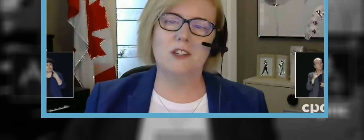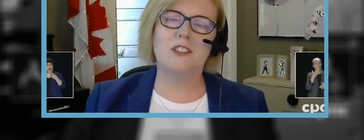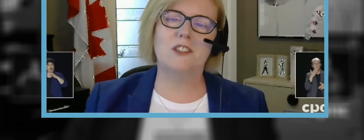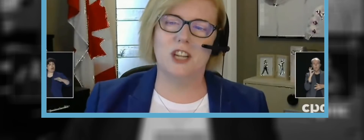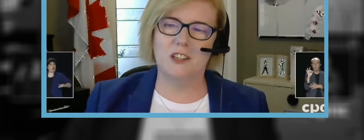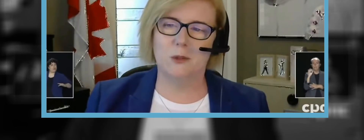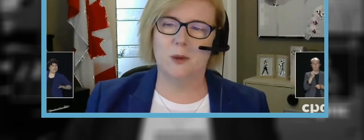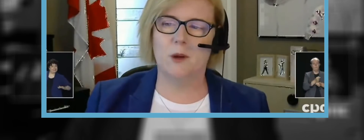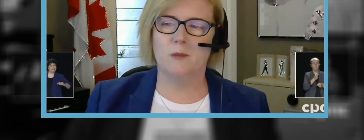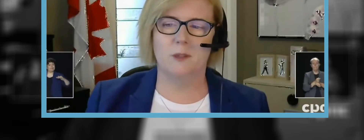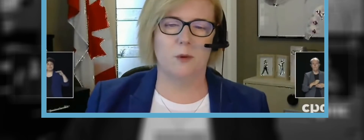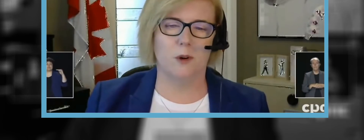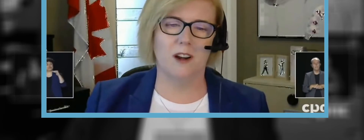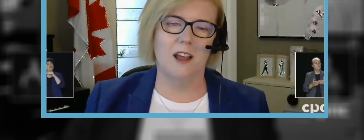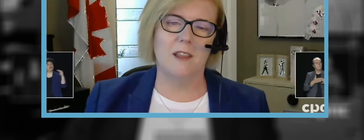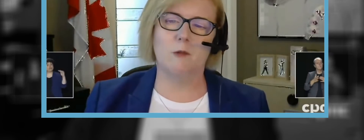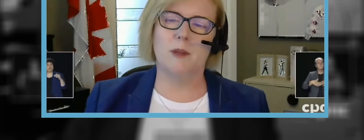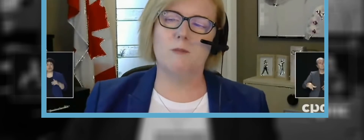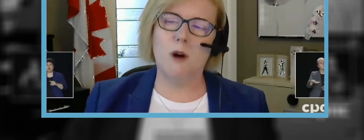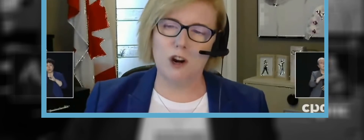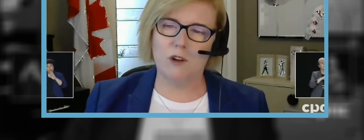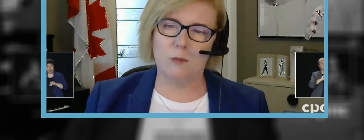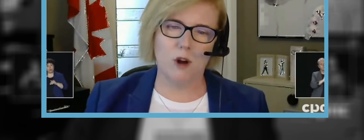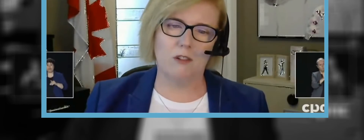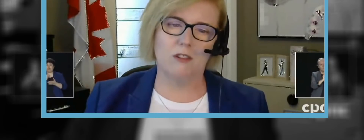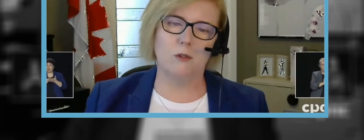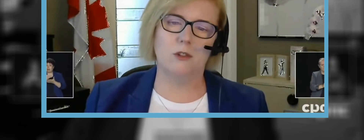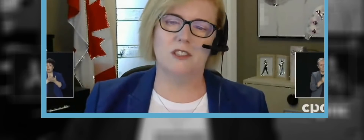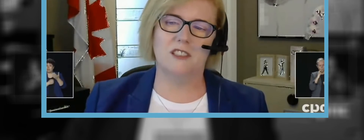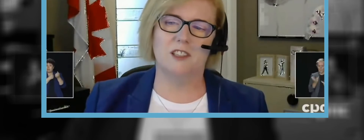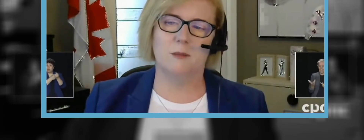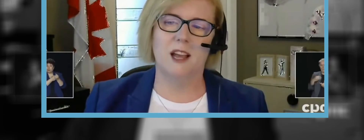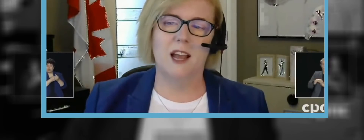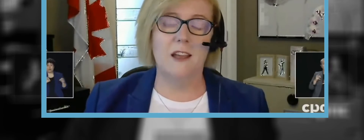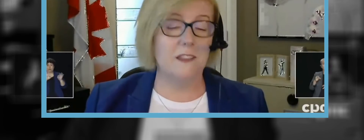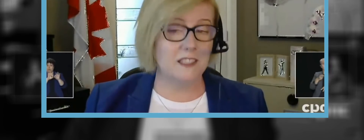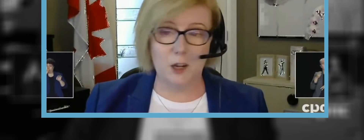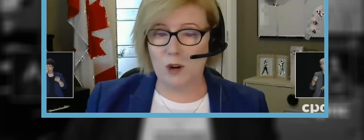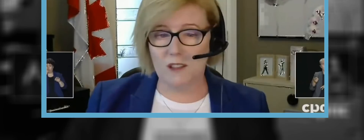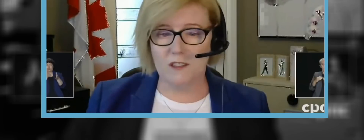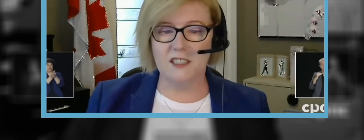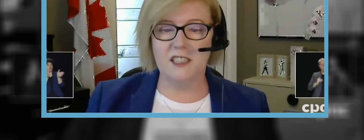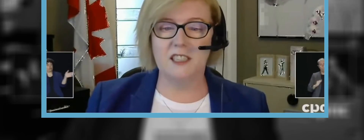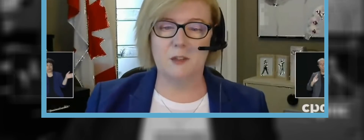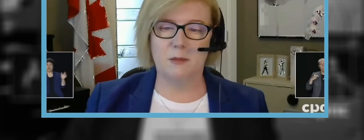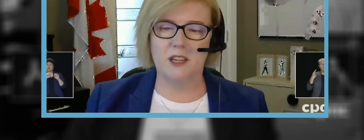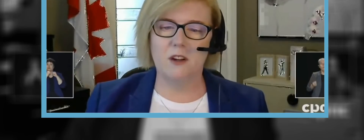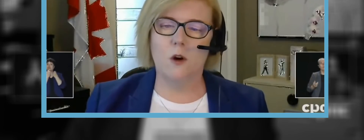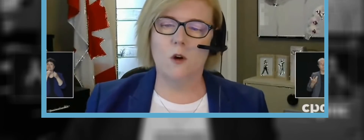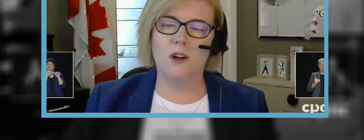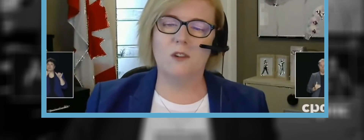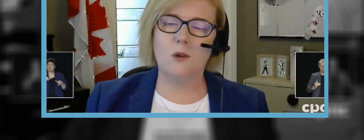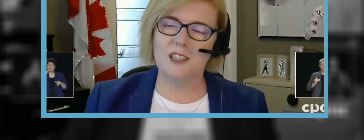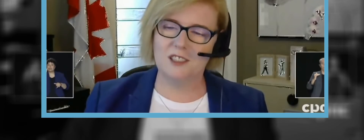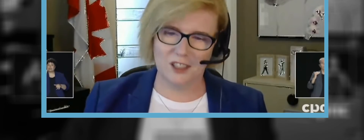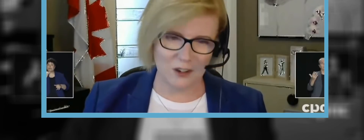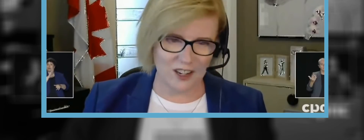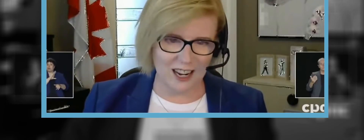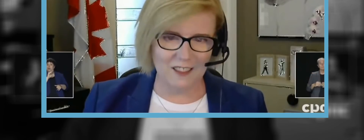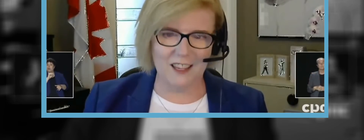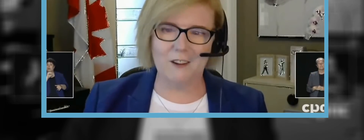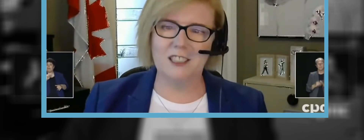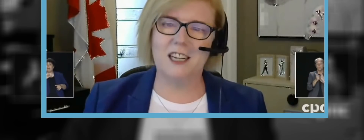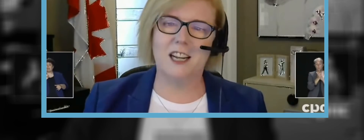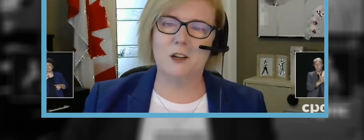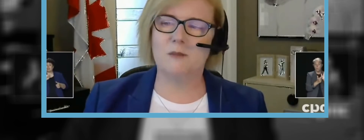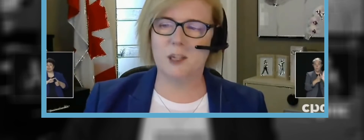a generational change to income support that will become part of our broader social system in the same way that the CCB, old age